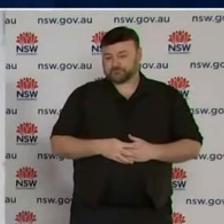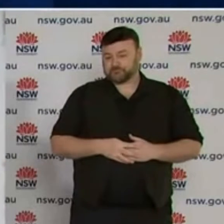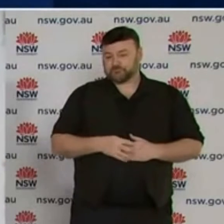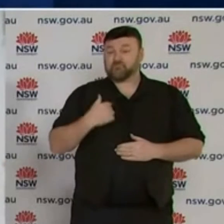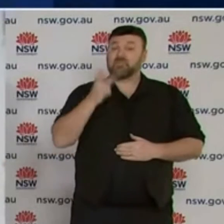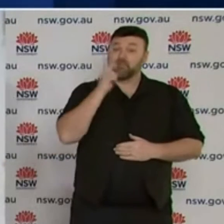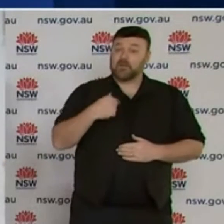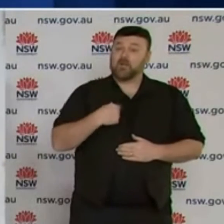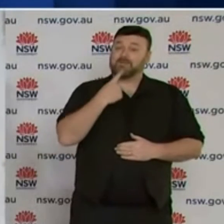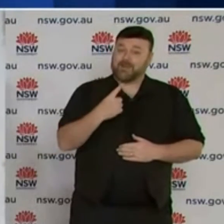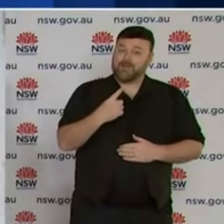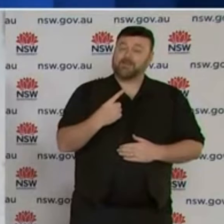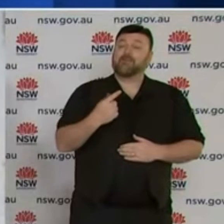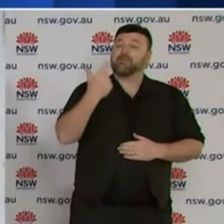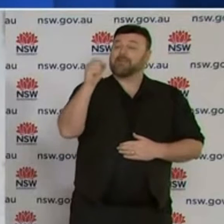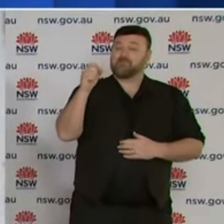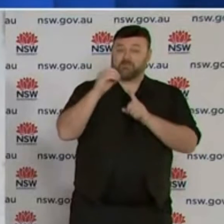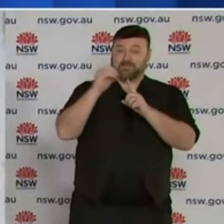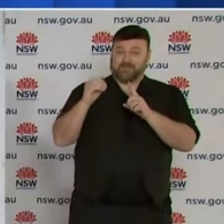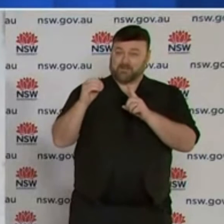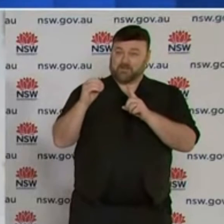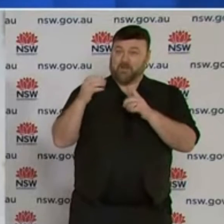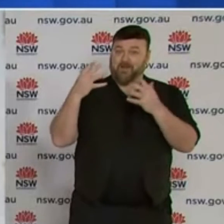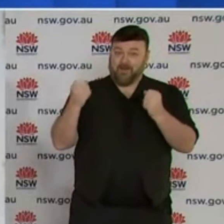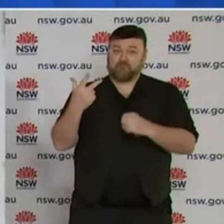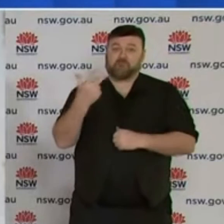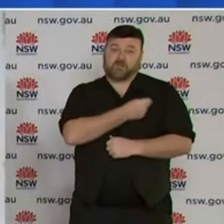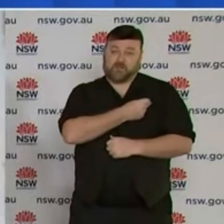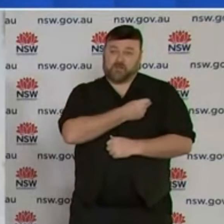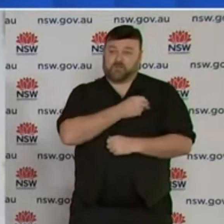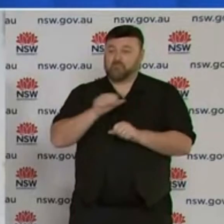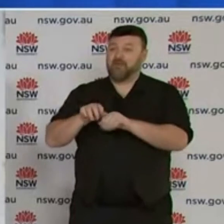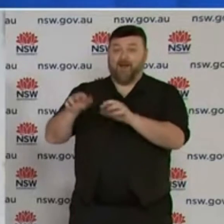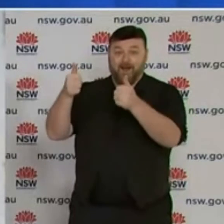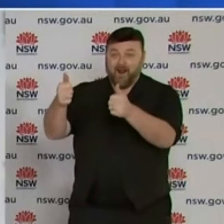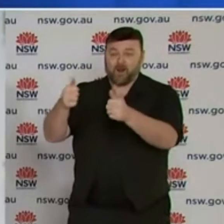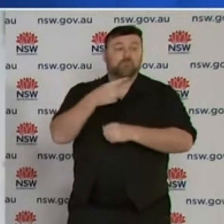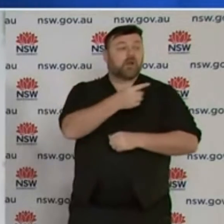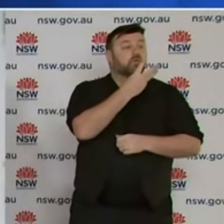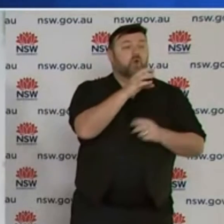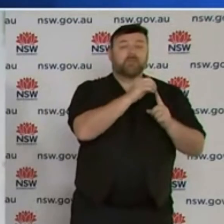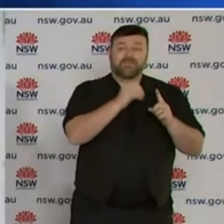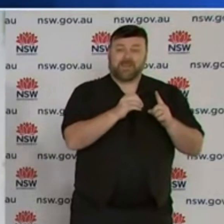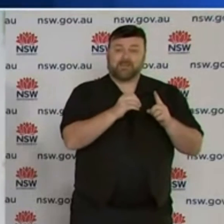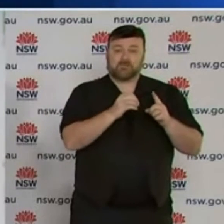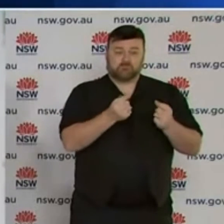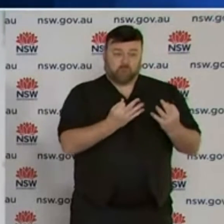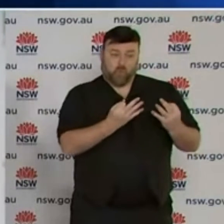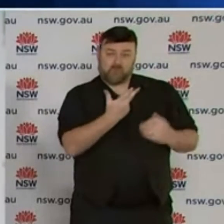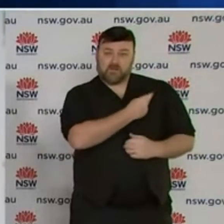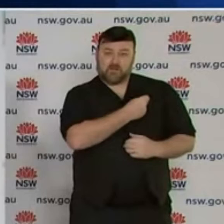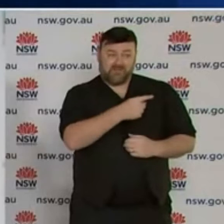70% adult population being vaccinated, there's still 30% of the adult population not vaccinated. That's a lot of